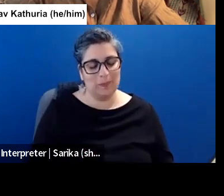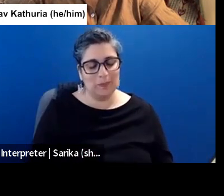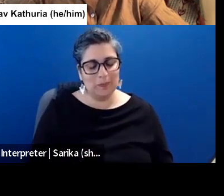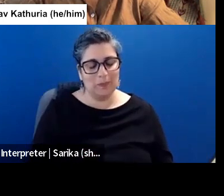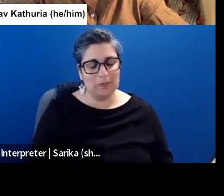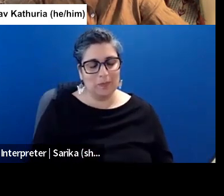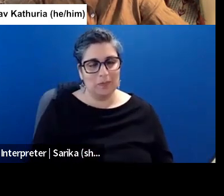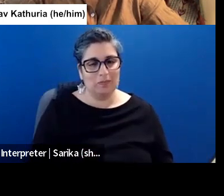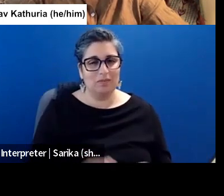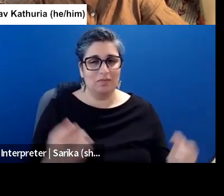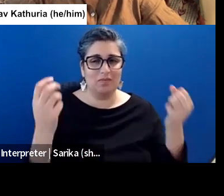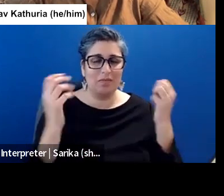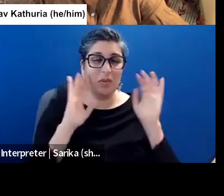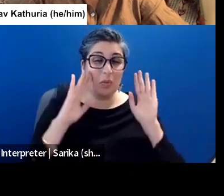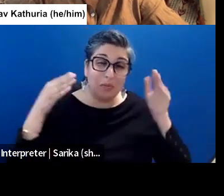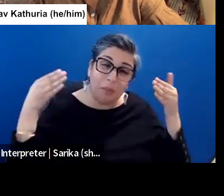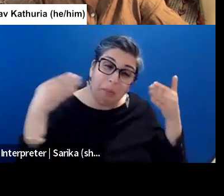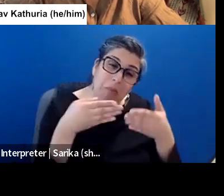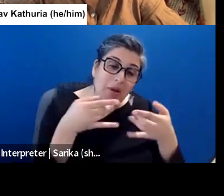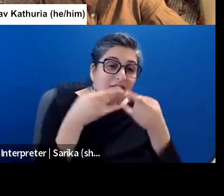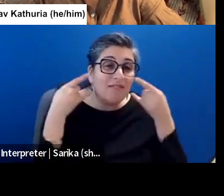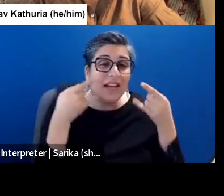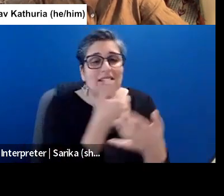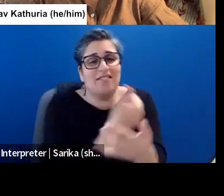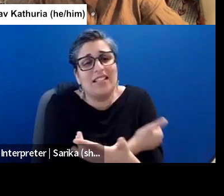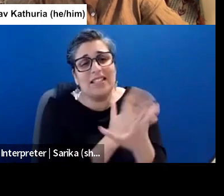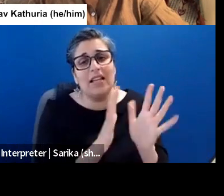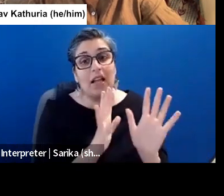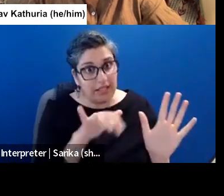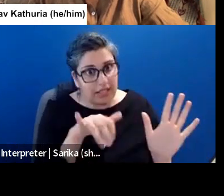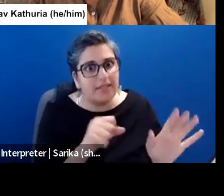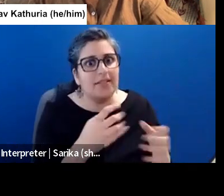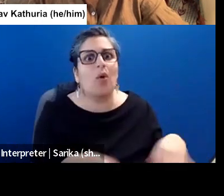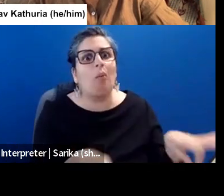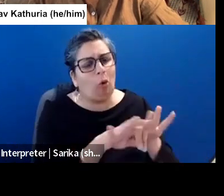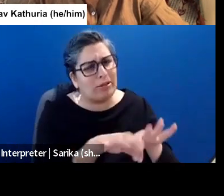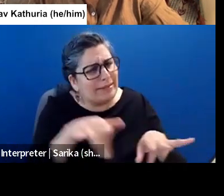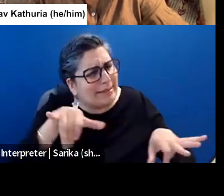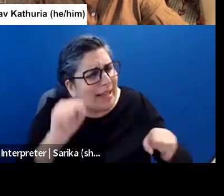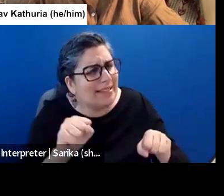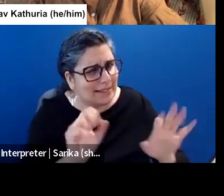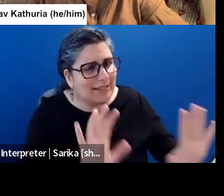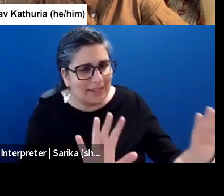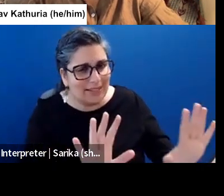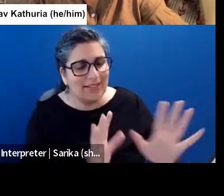that there's been so much focus on masks and vaccines, and they do matter. Like, they definitely matter a lot.